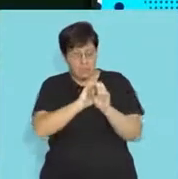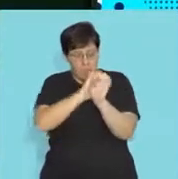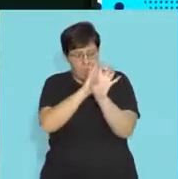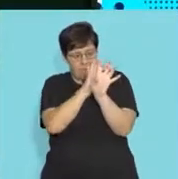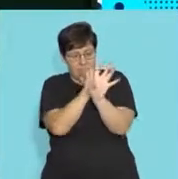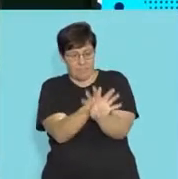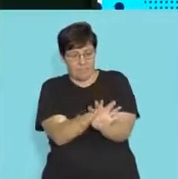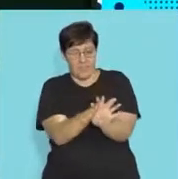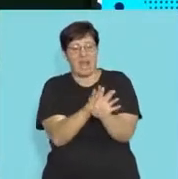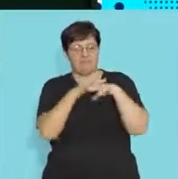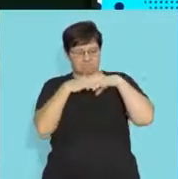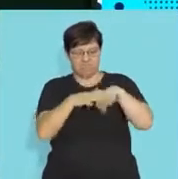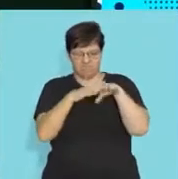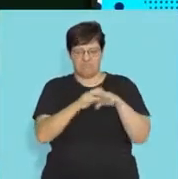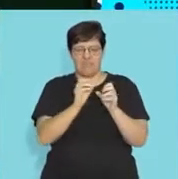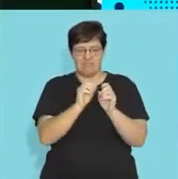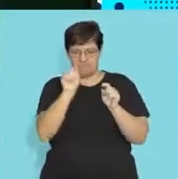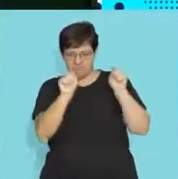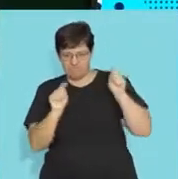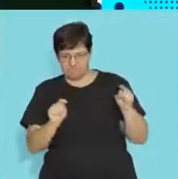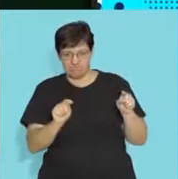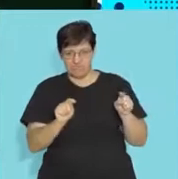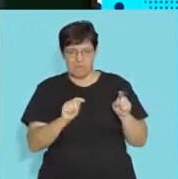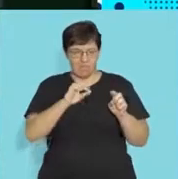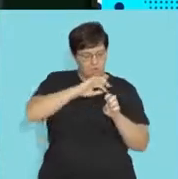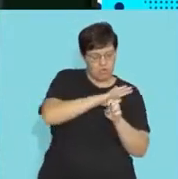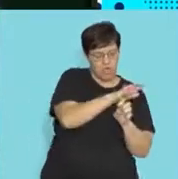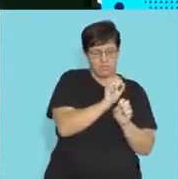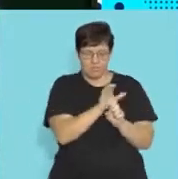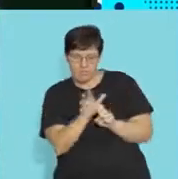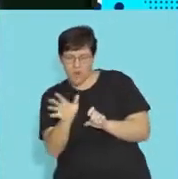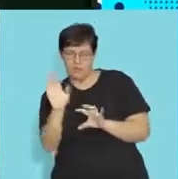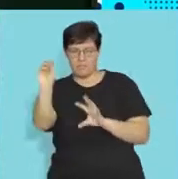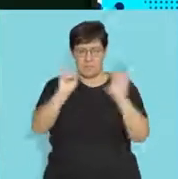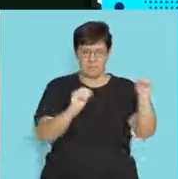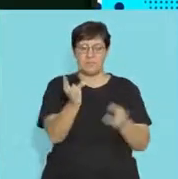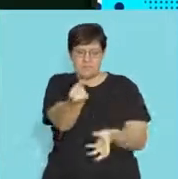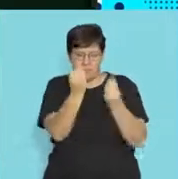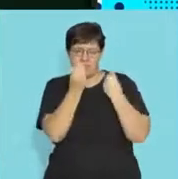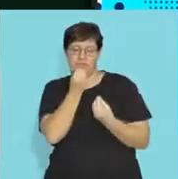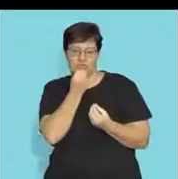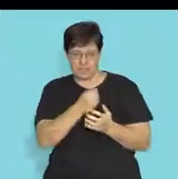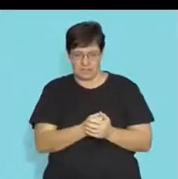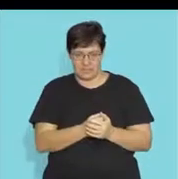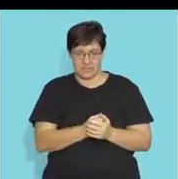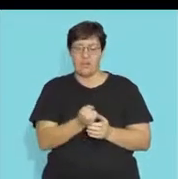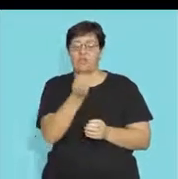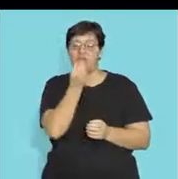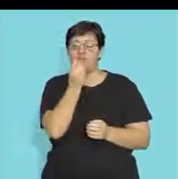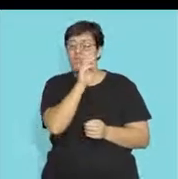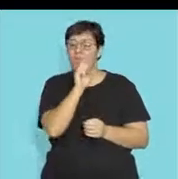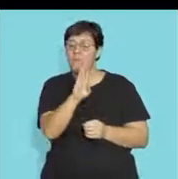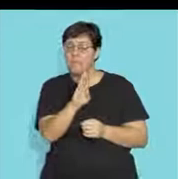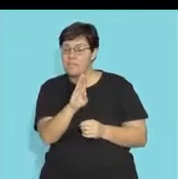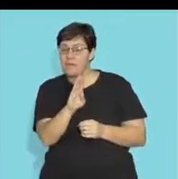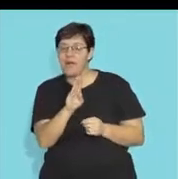webs are often very networked with having various different branches to them. So when we look at food webs, the concept around a